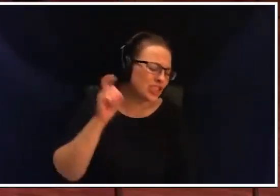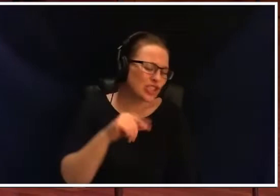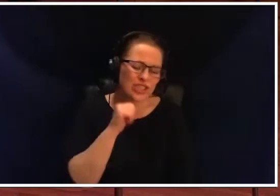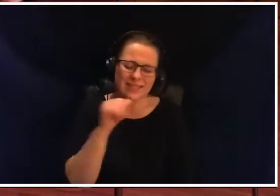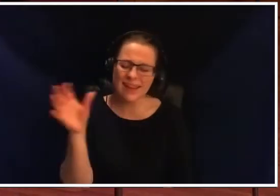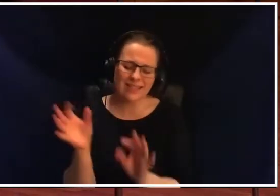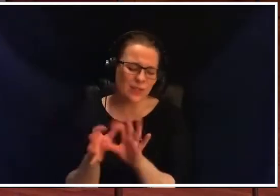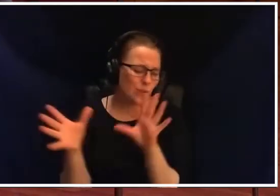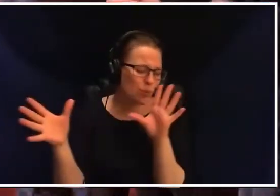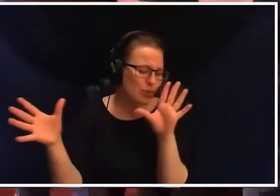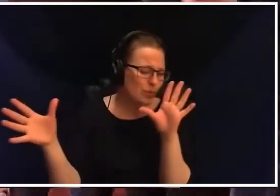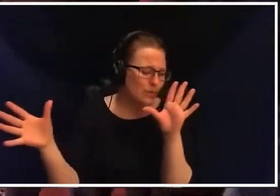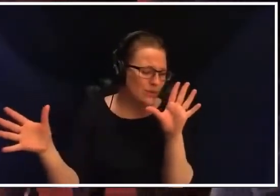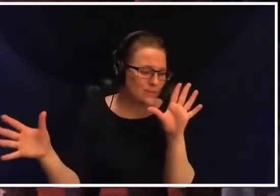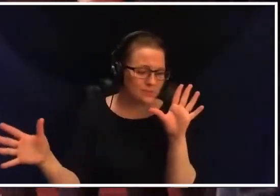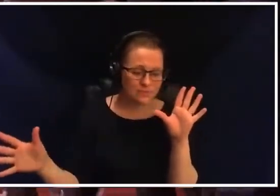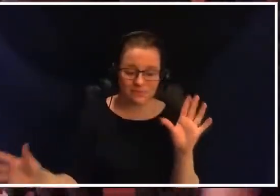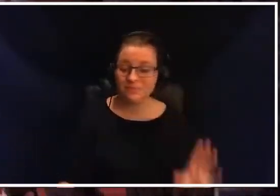go.